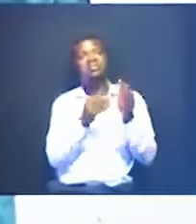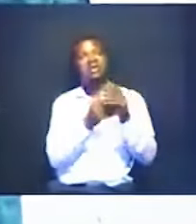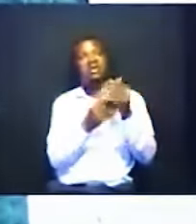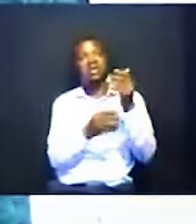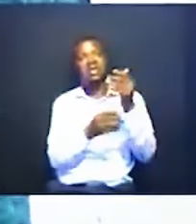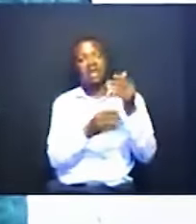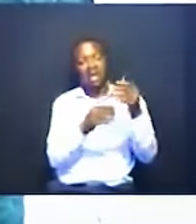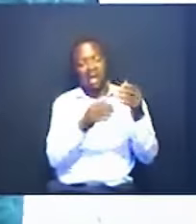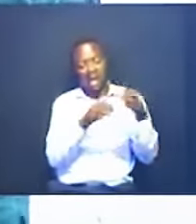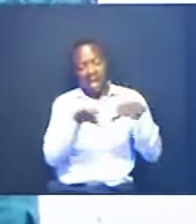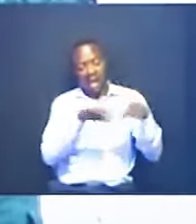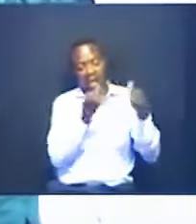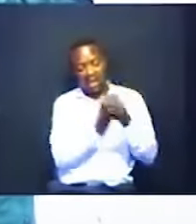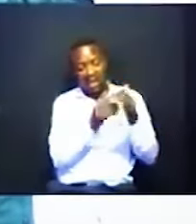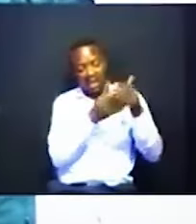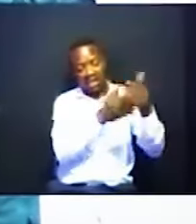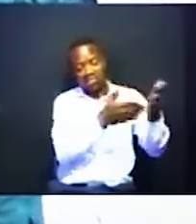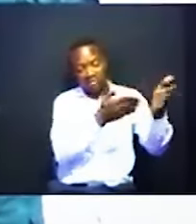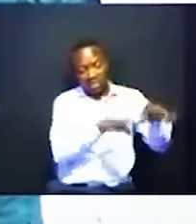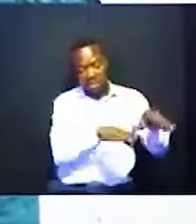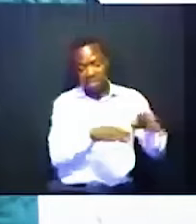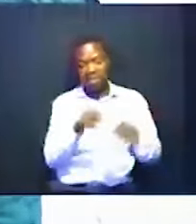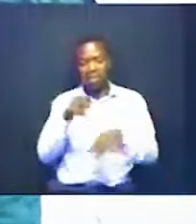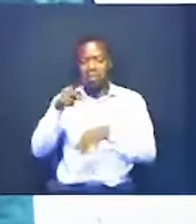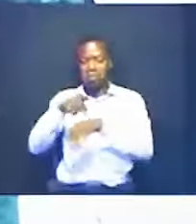the acts of the flesh.